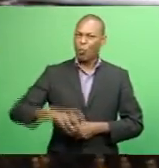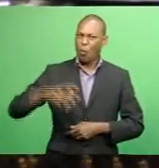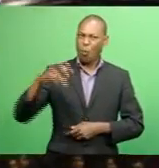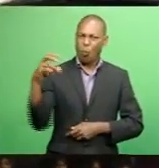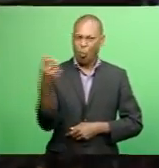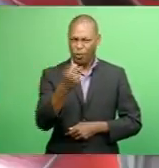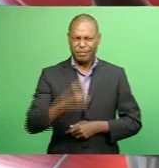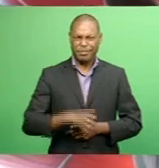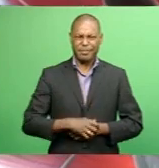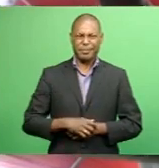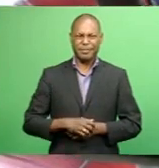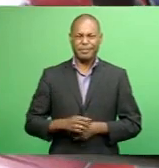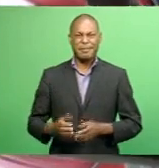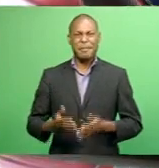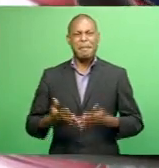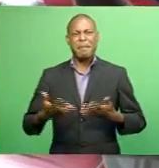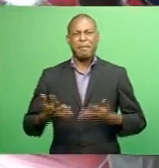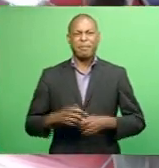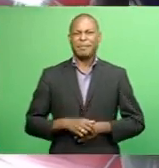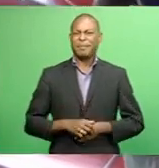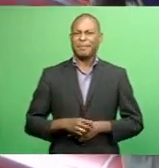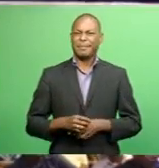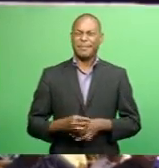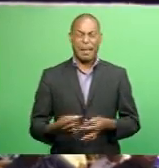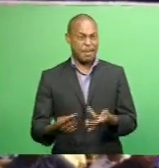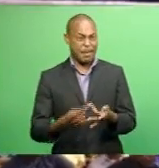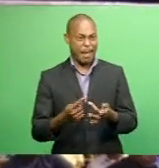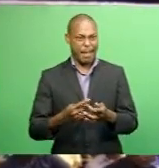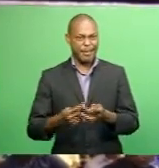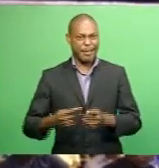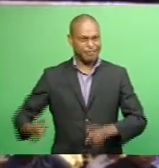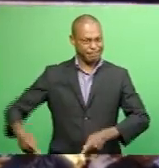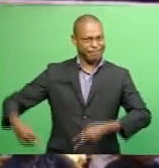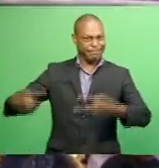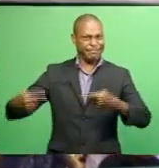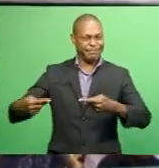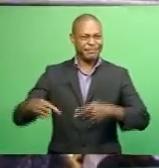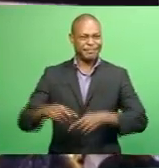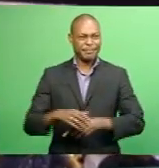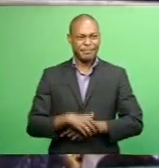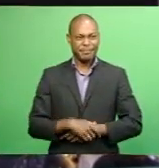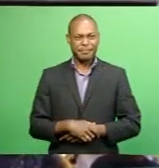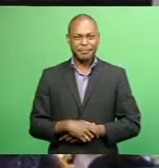controversial technical knockout over Nathan the Hornet Singh.